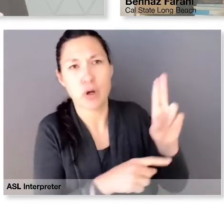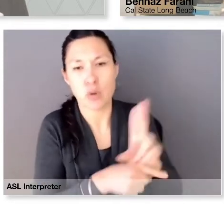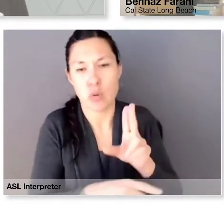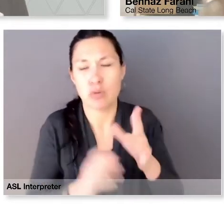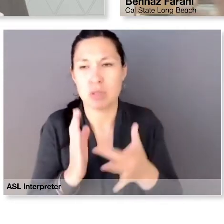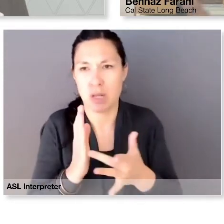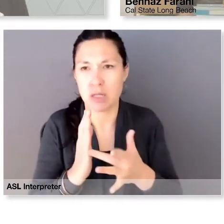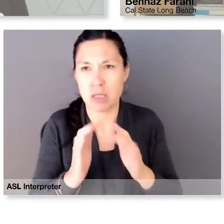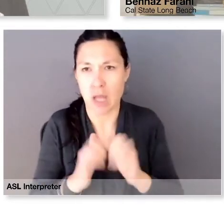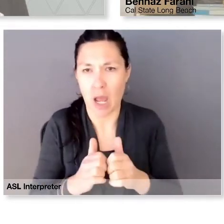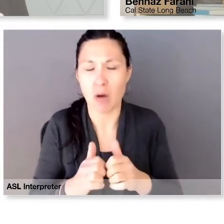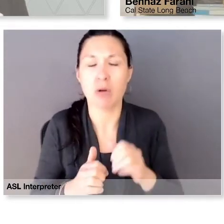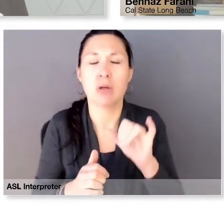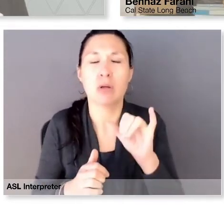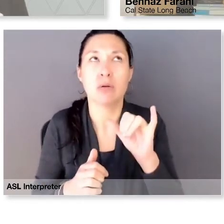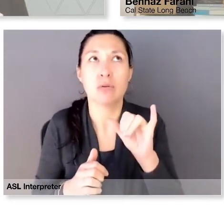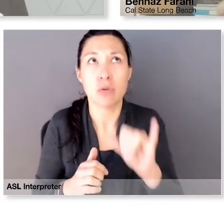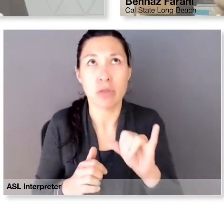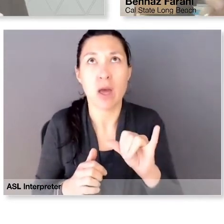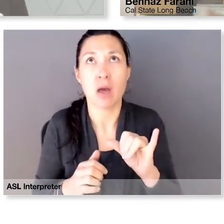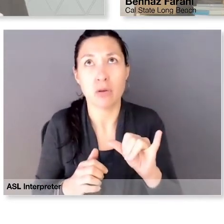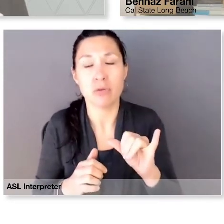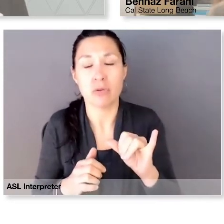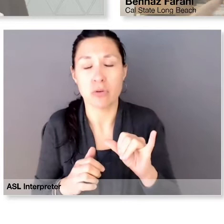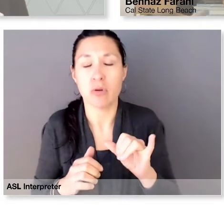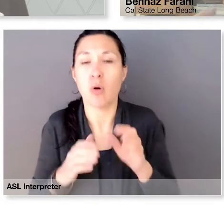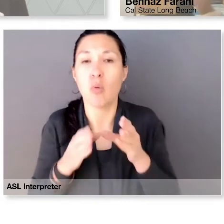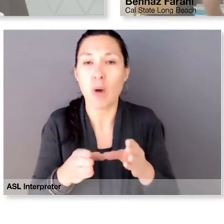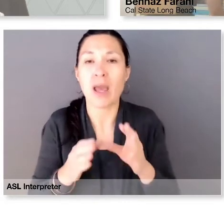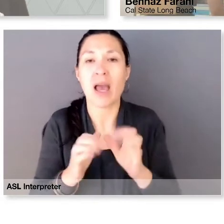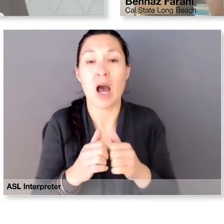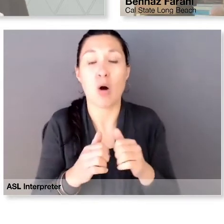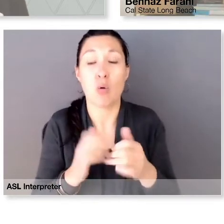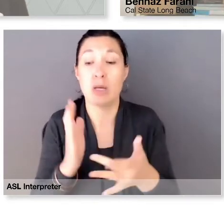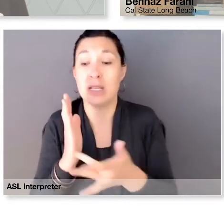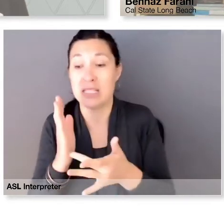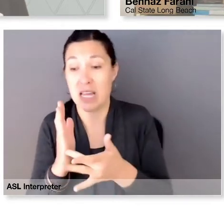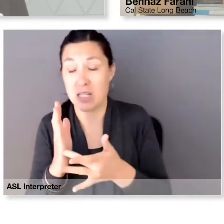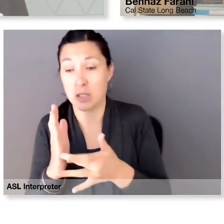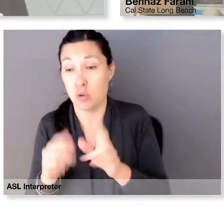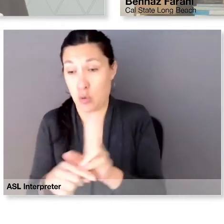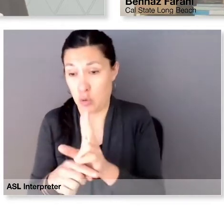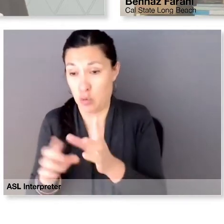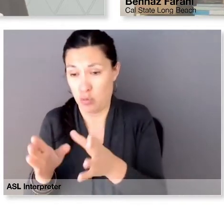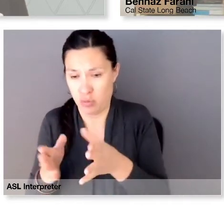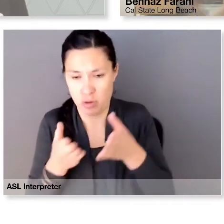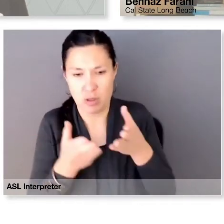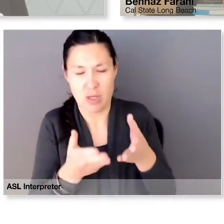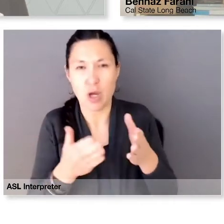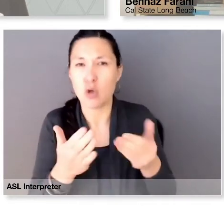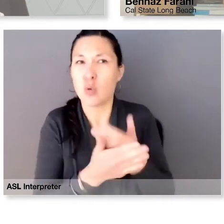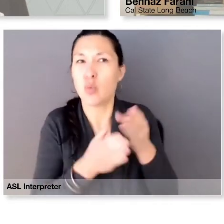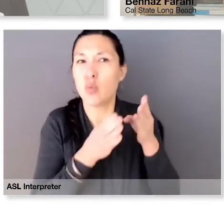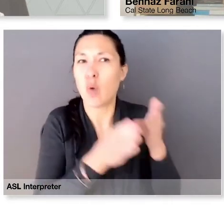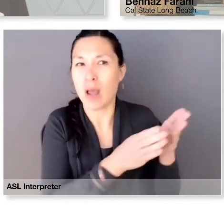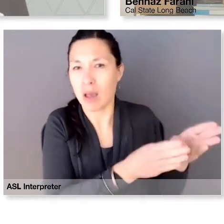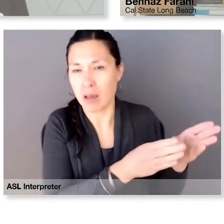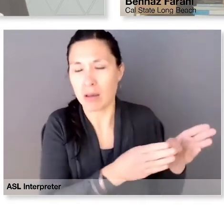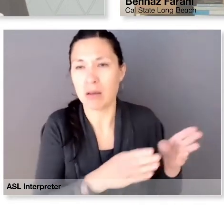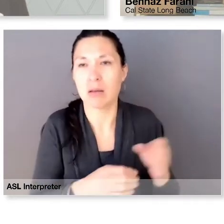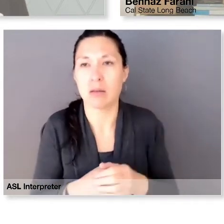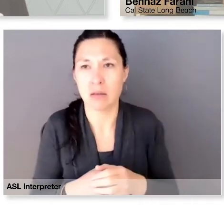of bringing technology and repurposing it and give it a certain twist